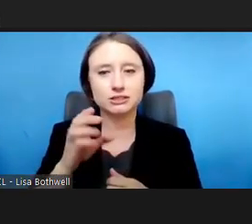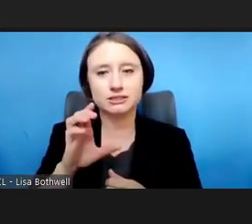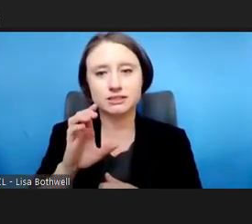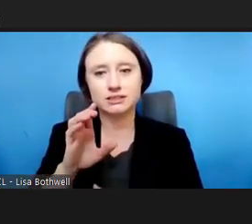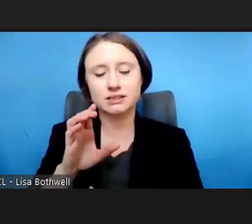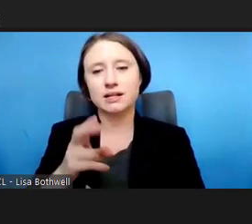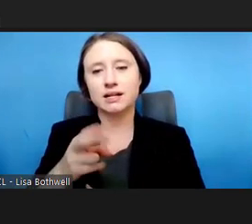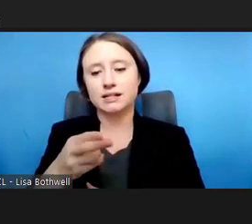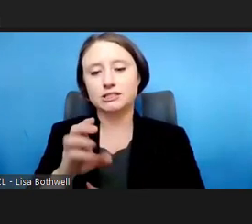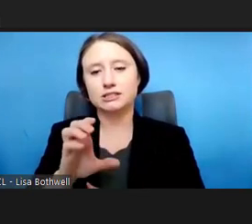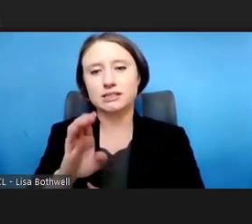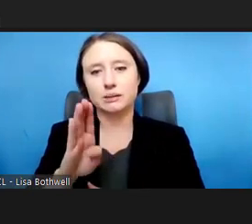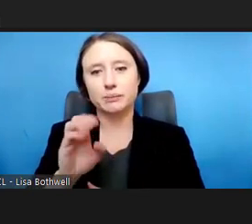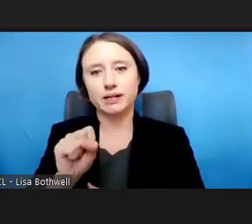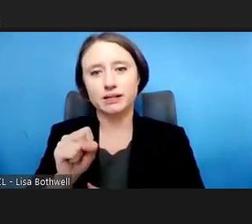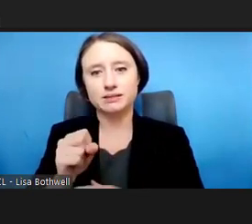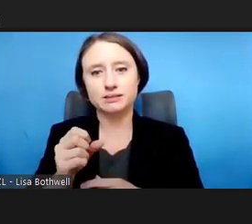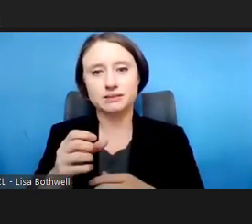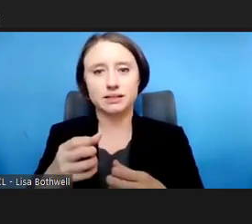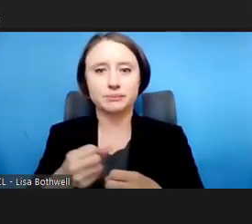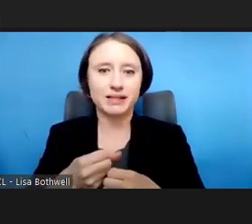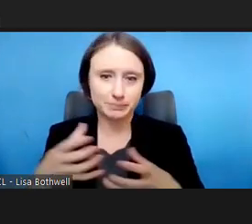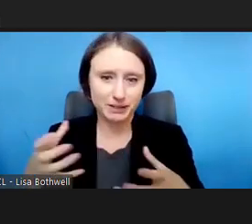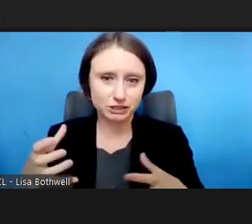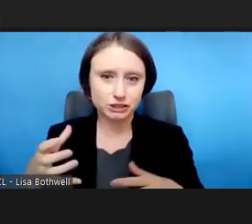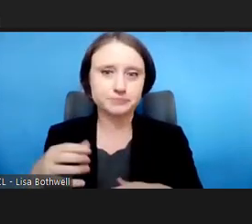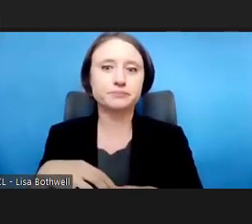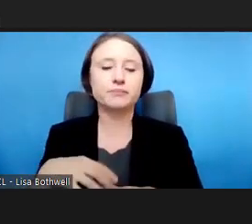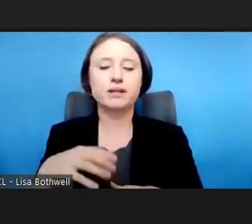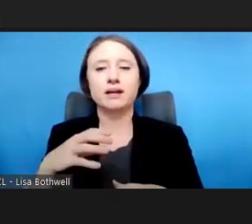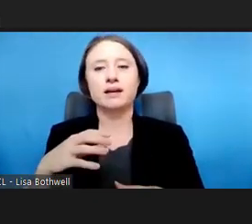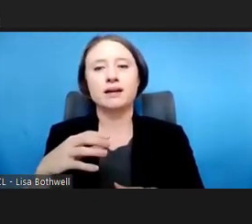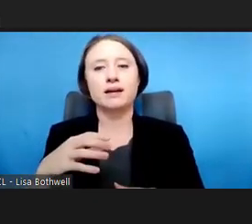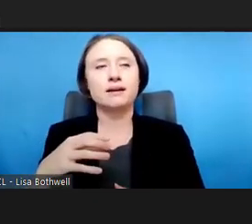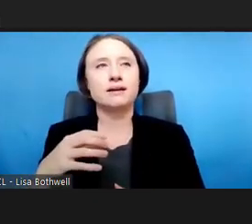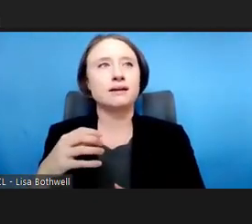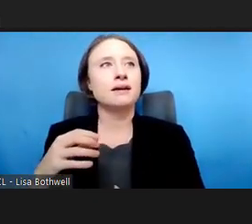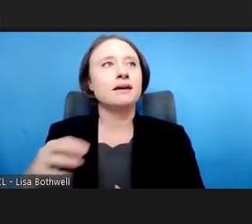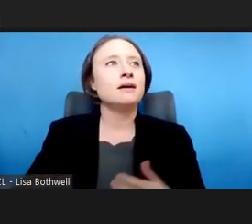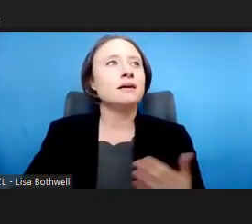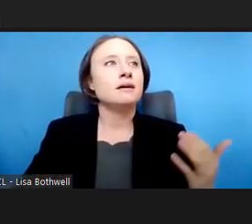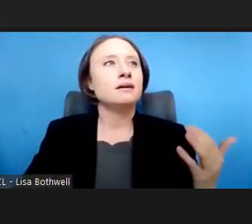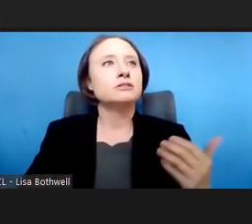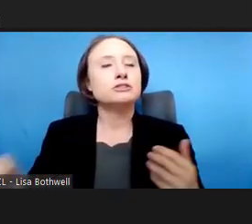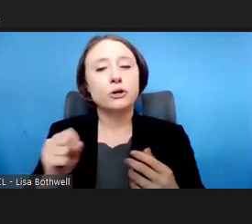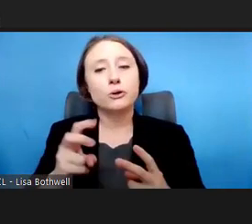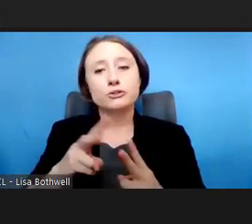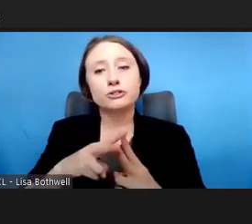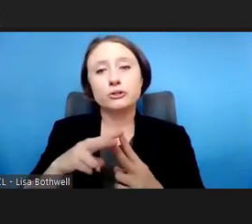move forward with the HCBS expansion.